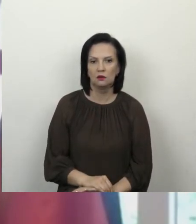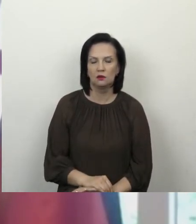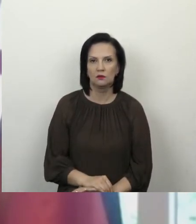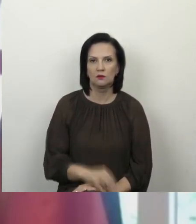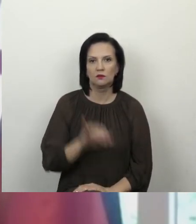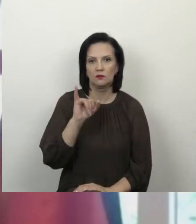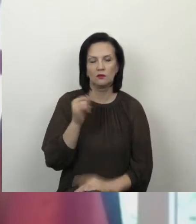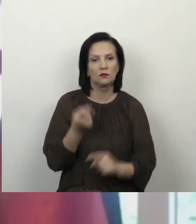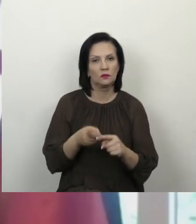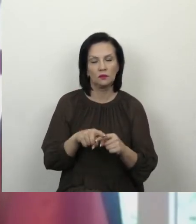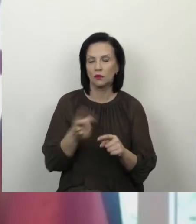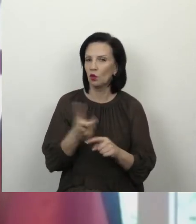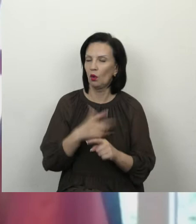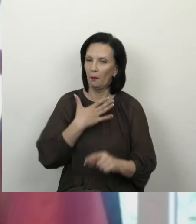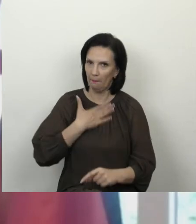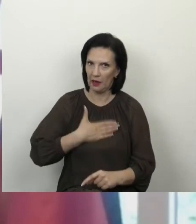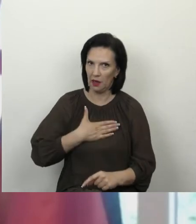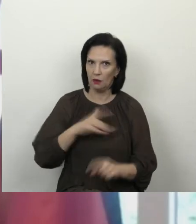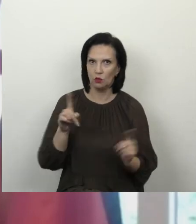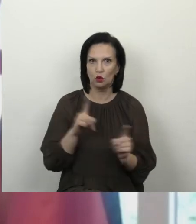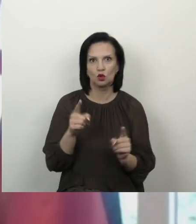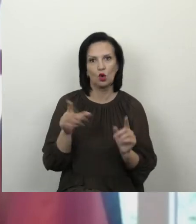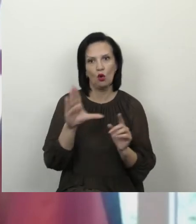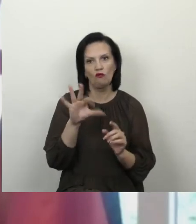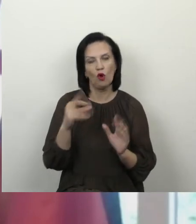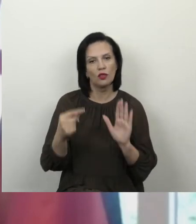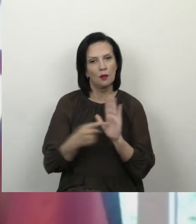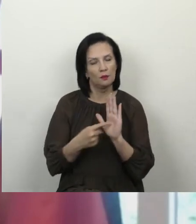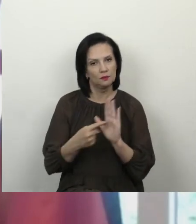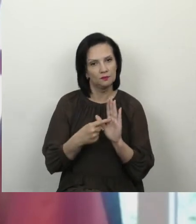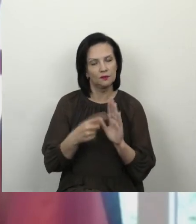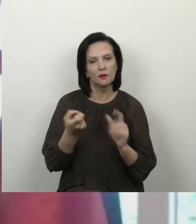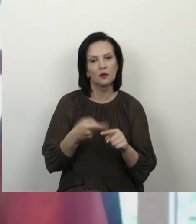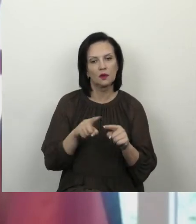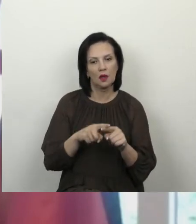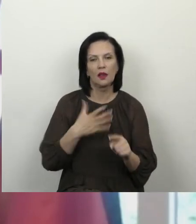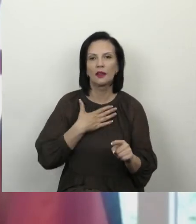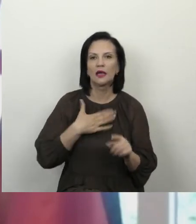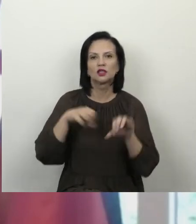he referred about 12 or 14 times in its ruling.